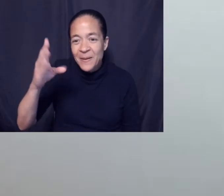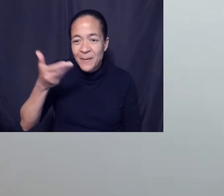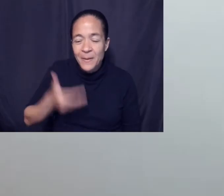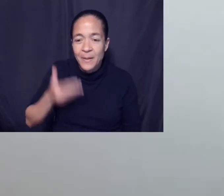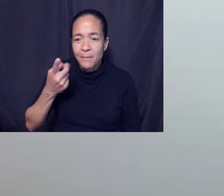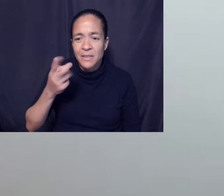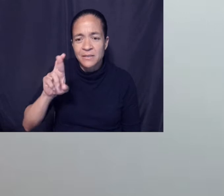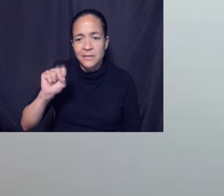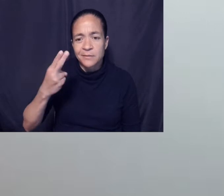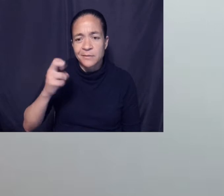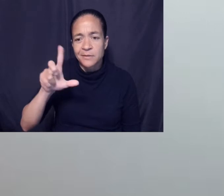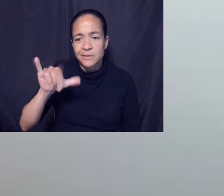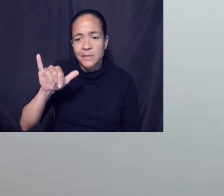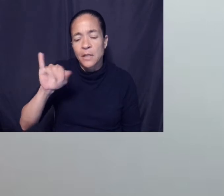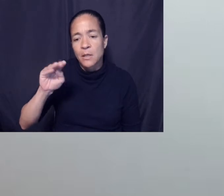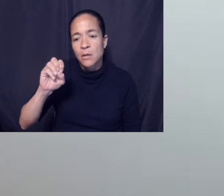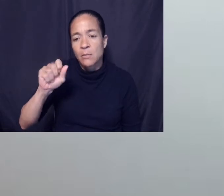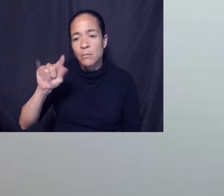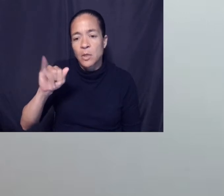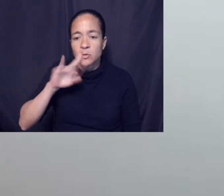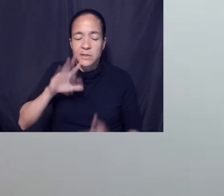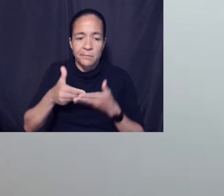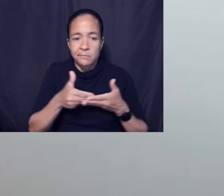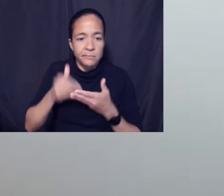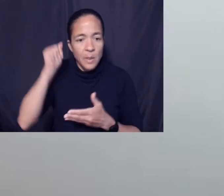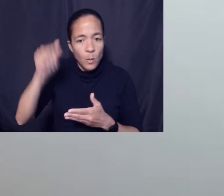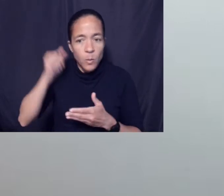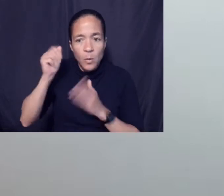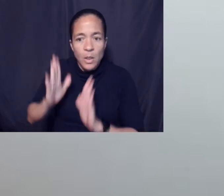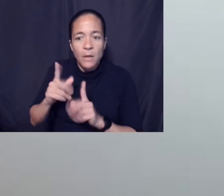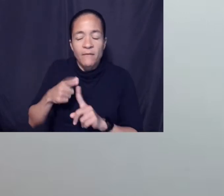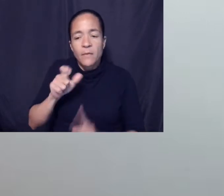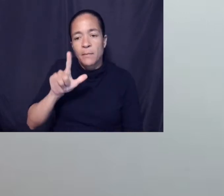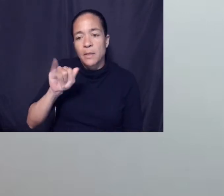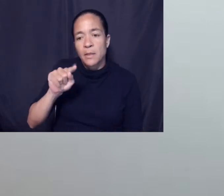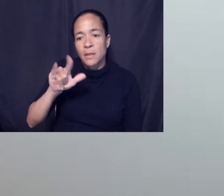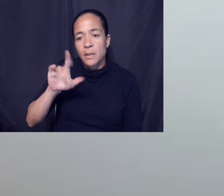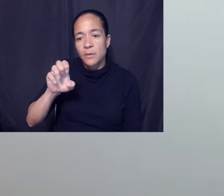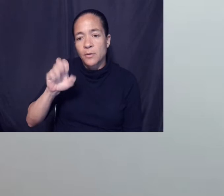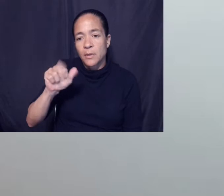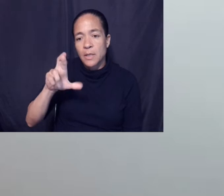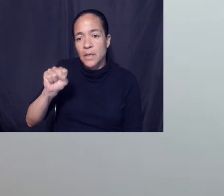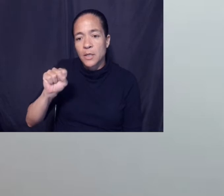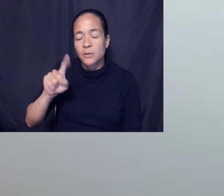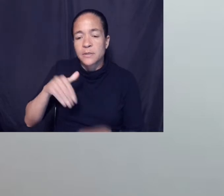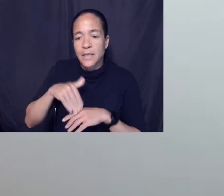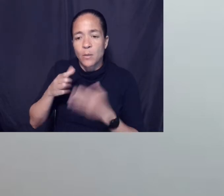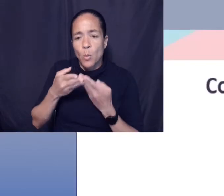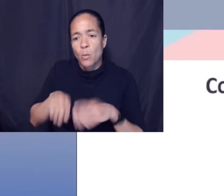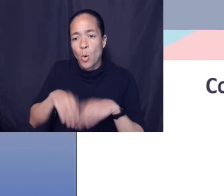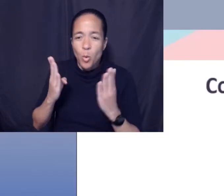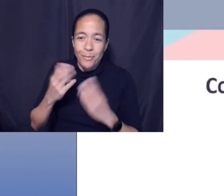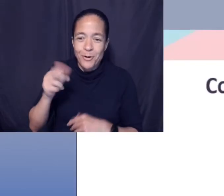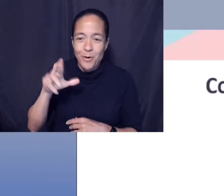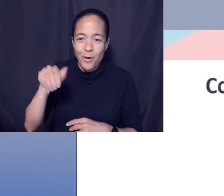Hi, I'm Dr. Shelley Motes. I'm a pediatric audiologist and director of audiology with Little Ears Hearing Center at Open Arms Children's Health,